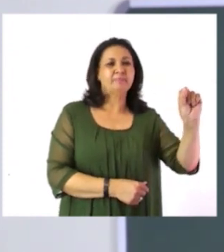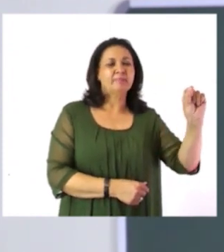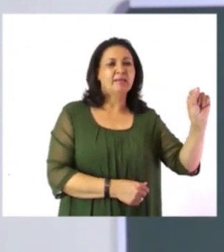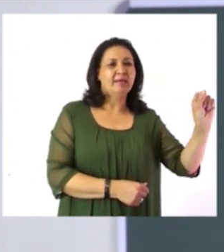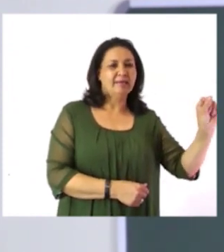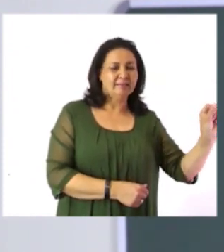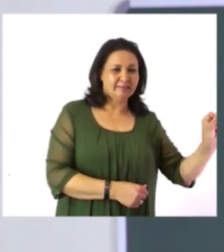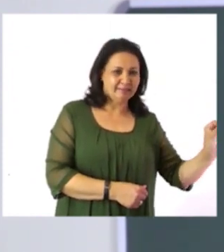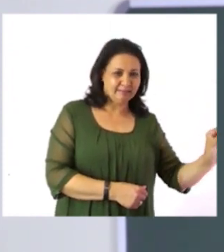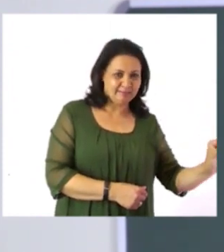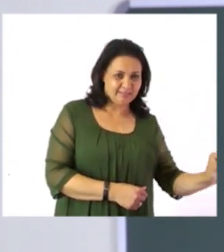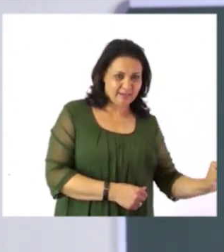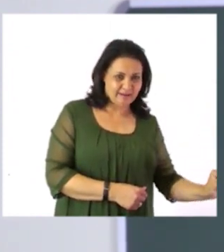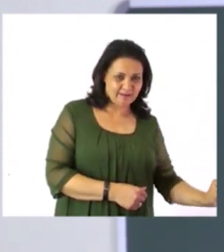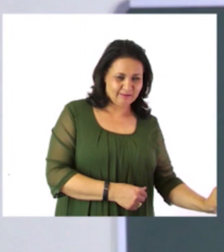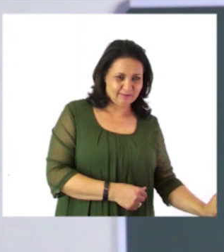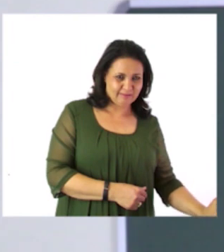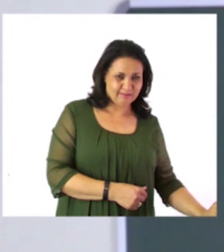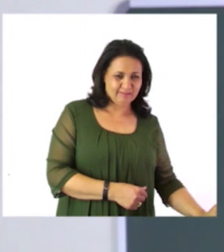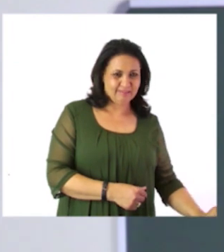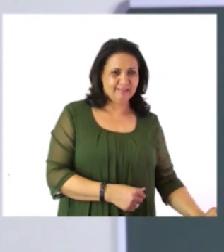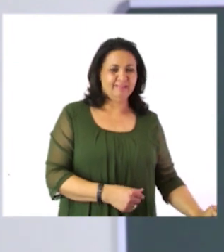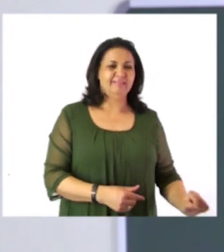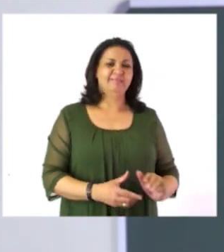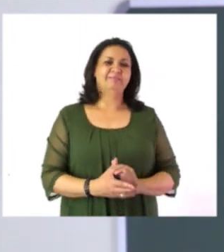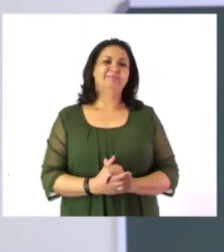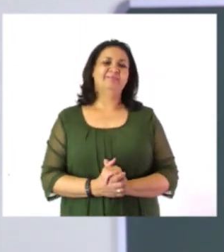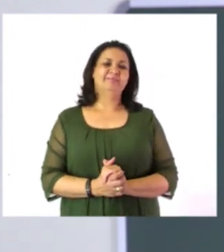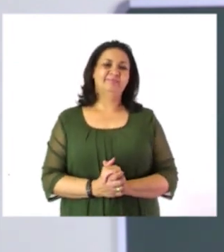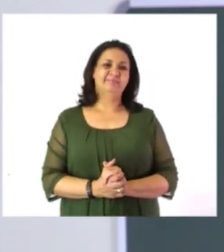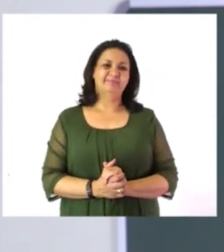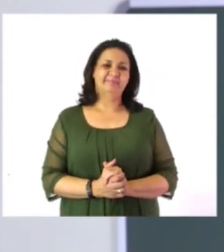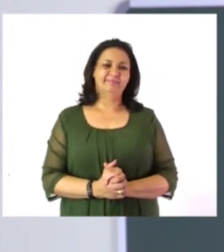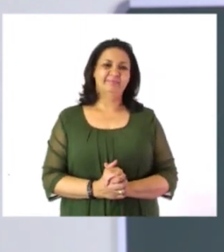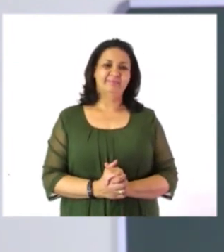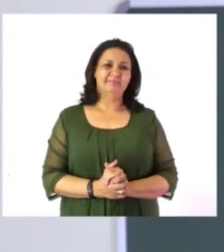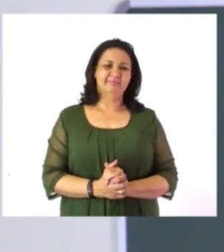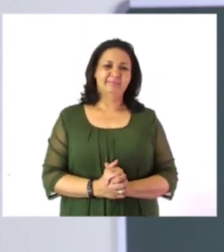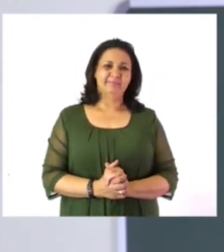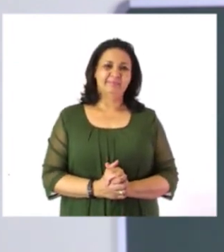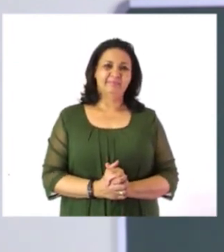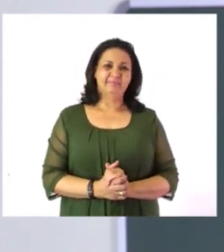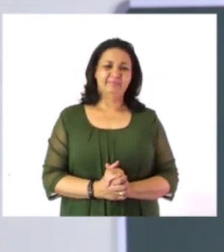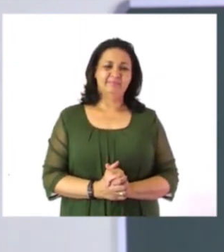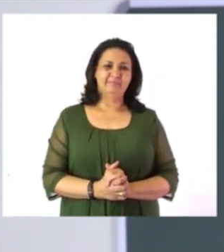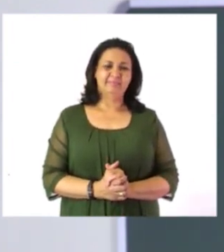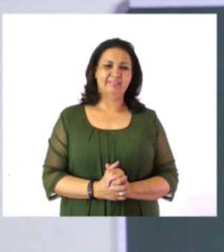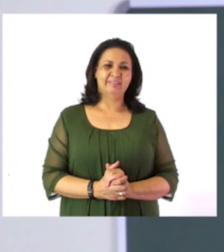lines and around we go and down on the dotted lines. Can you write the M in the